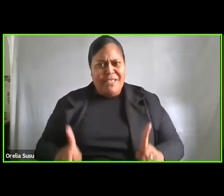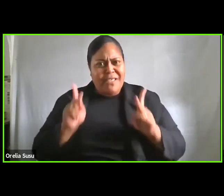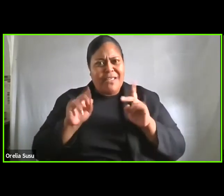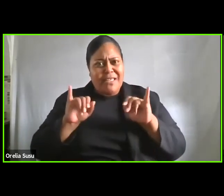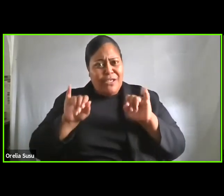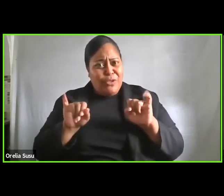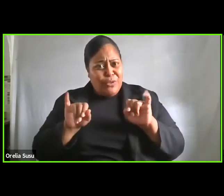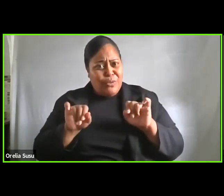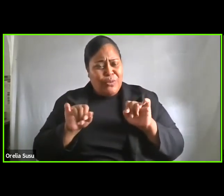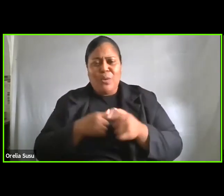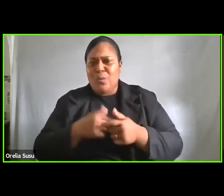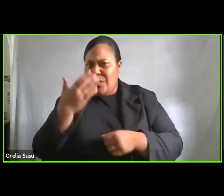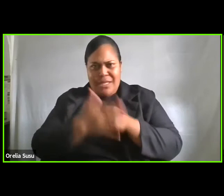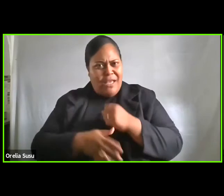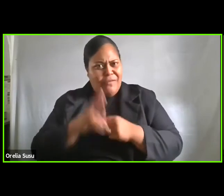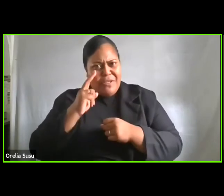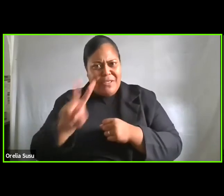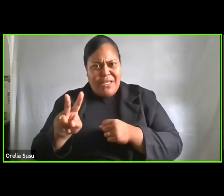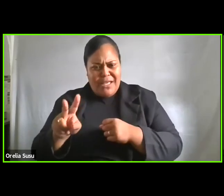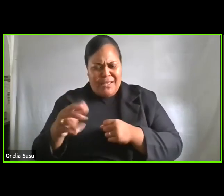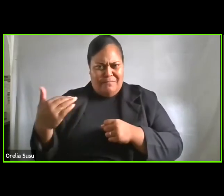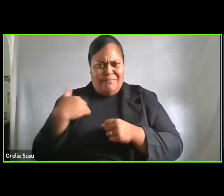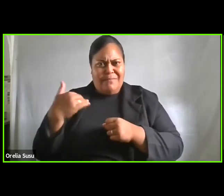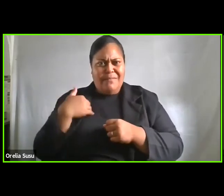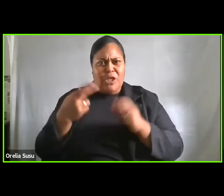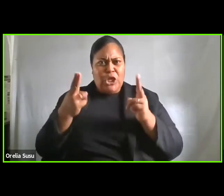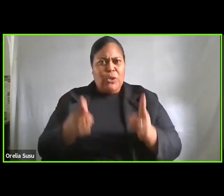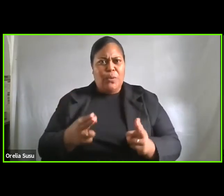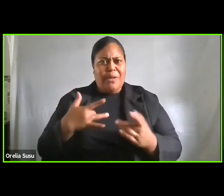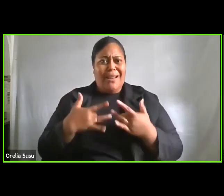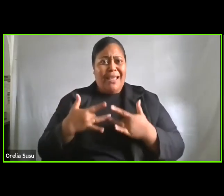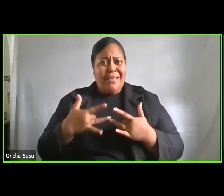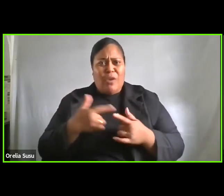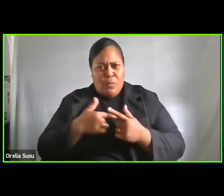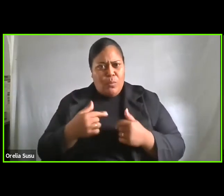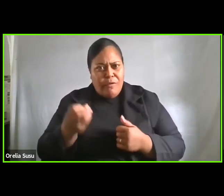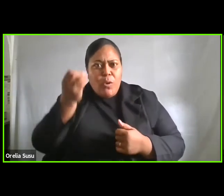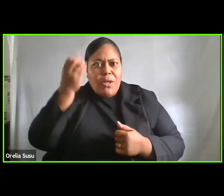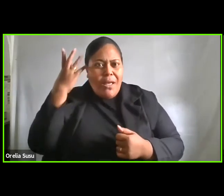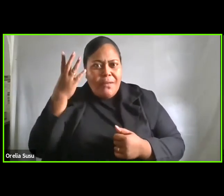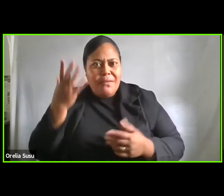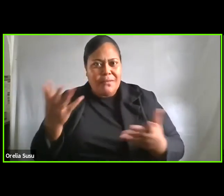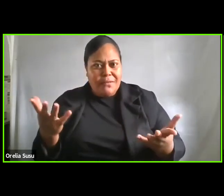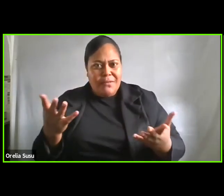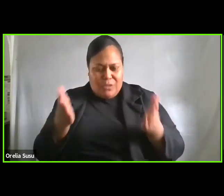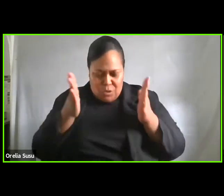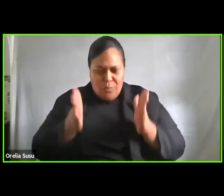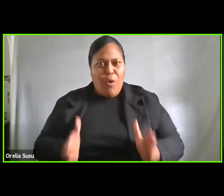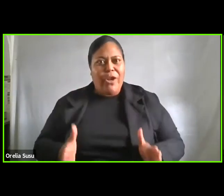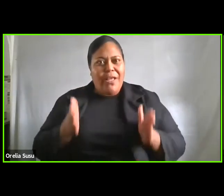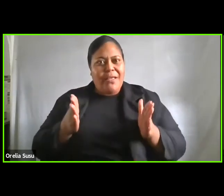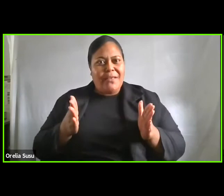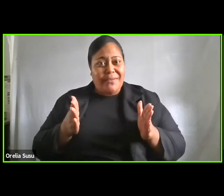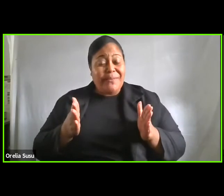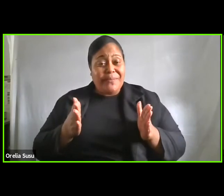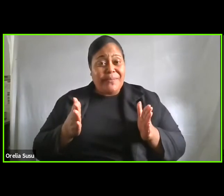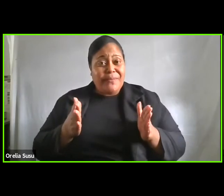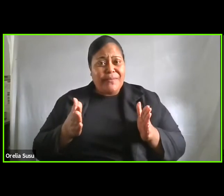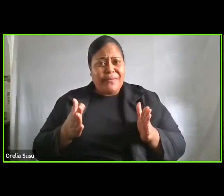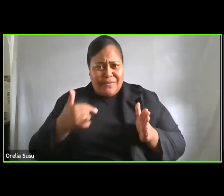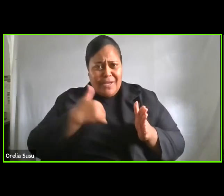effects on human life, you know. We tend to forget the effect on the border. As I was saying today,